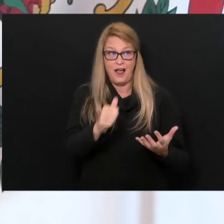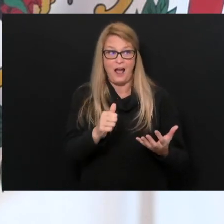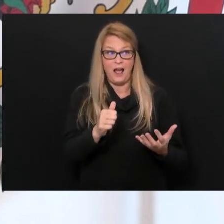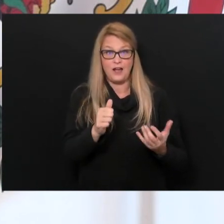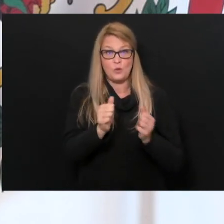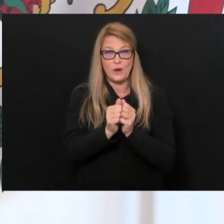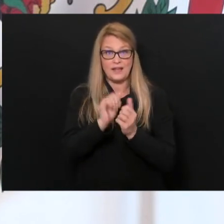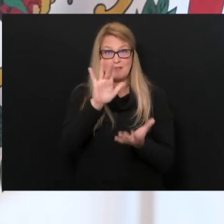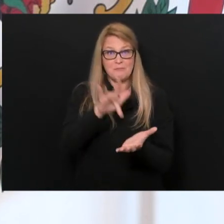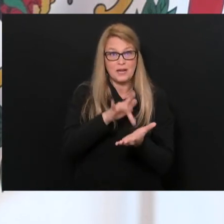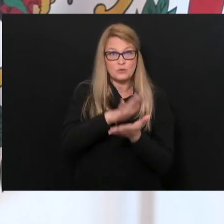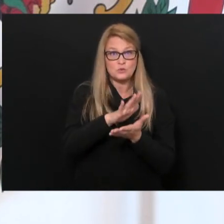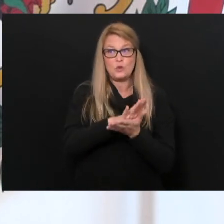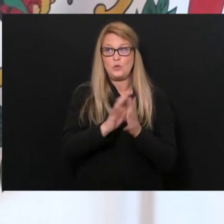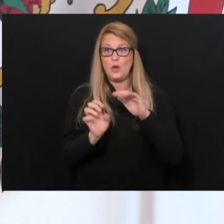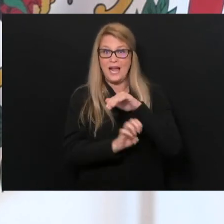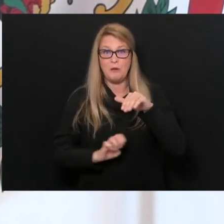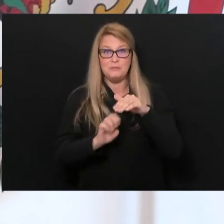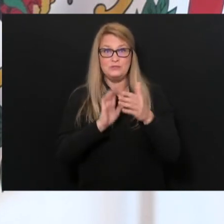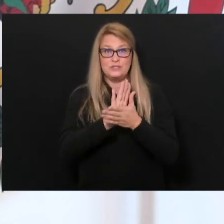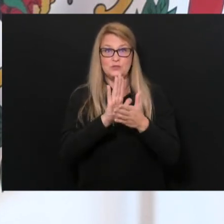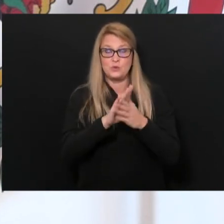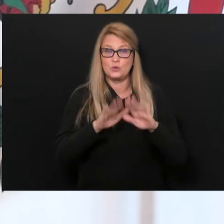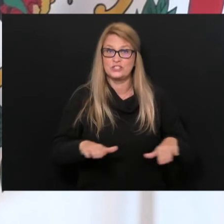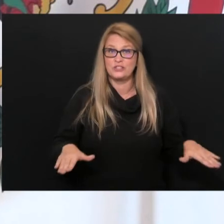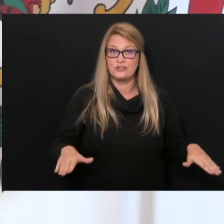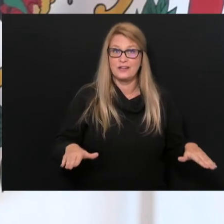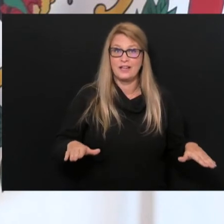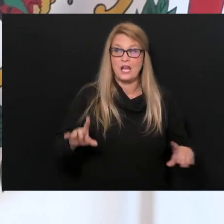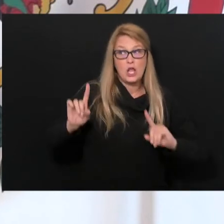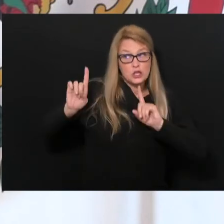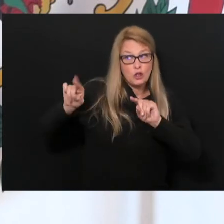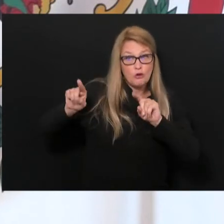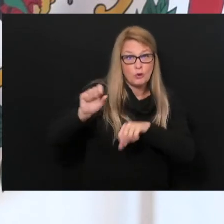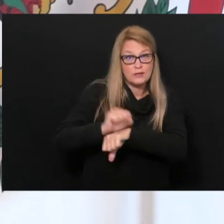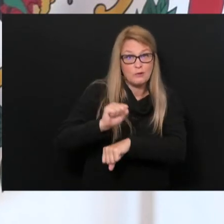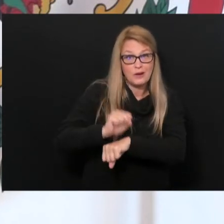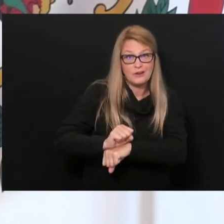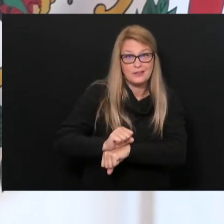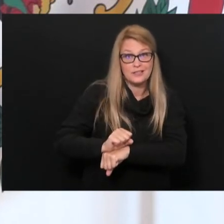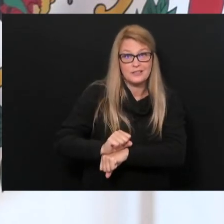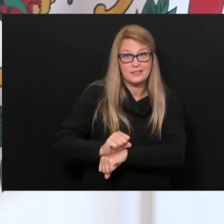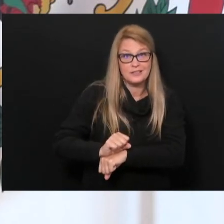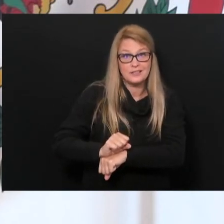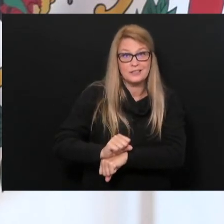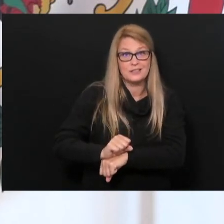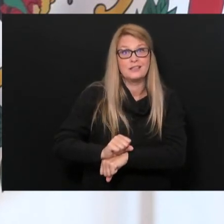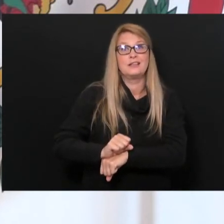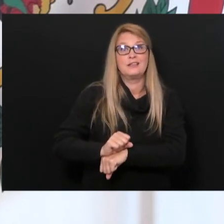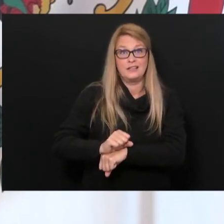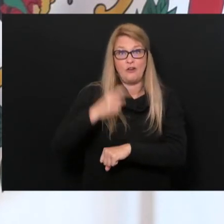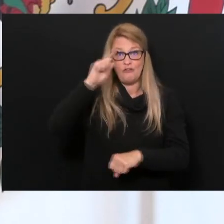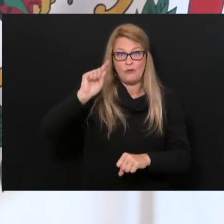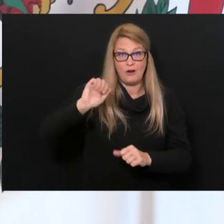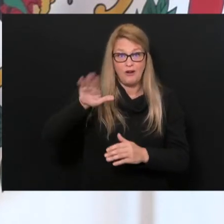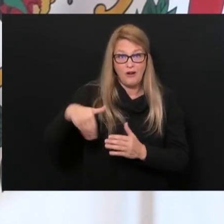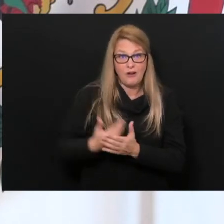school and elementary school kids. They're going to work, and they're going to work for all of